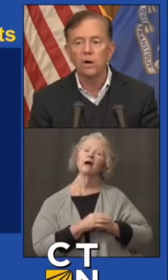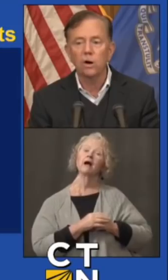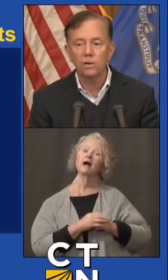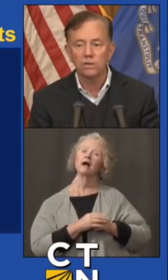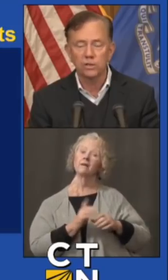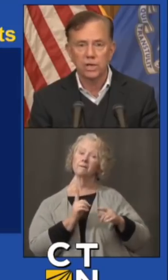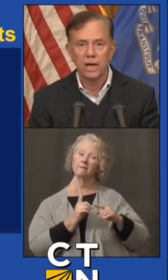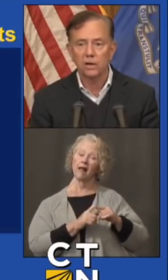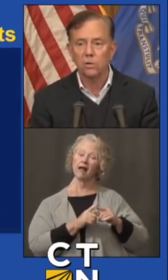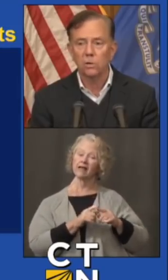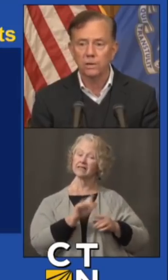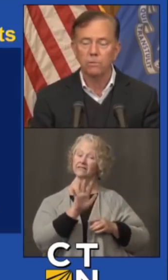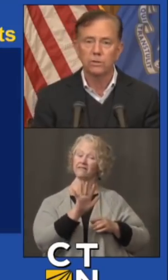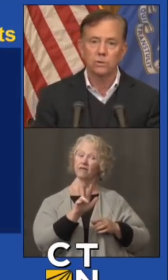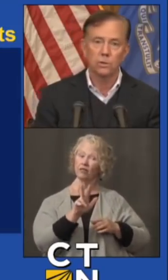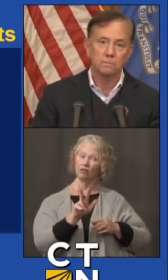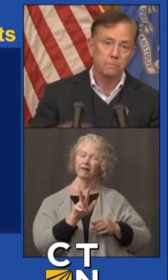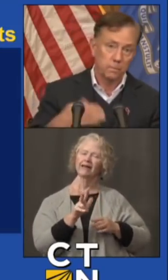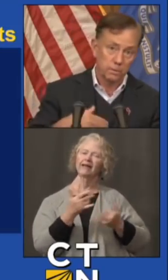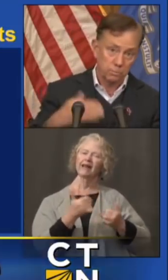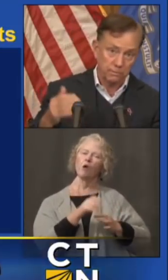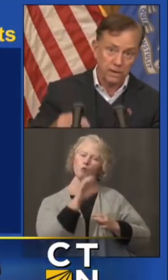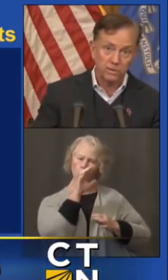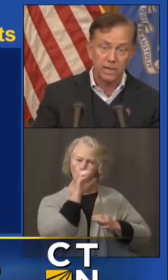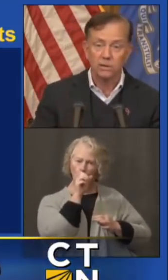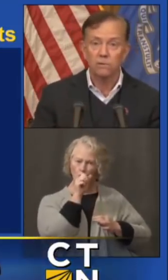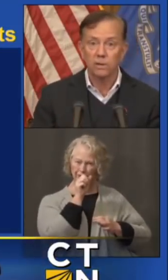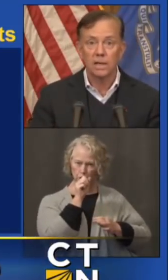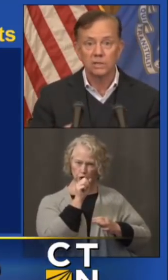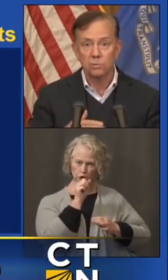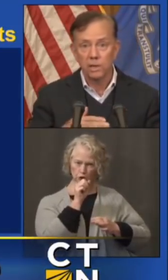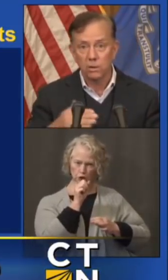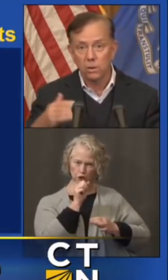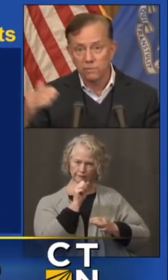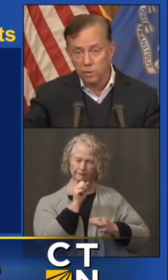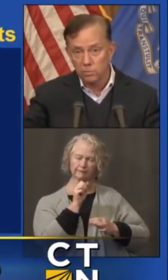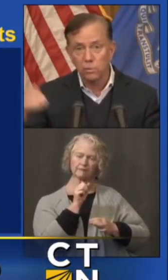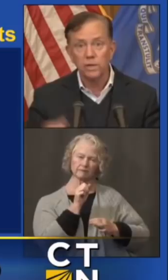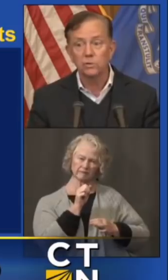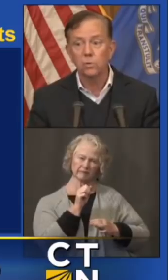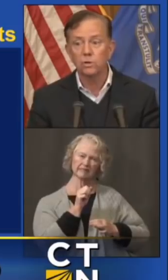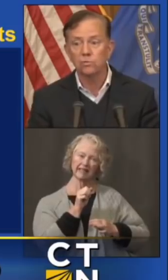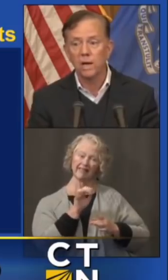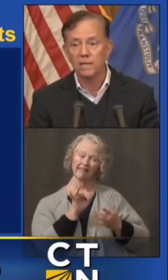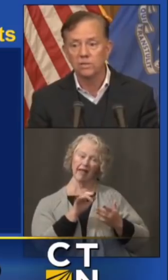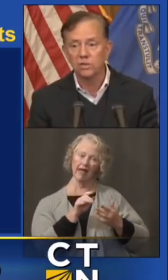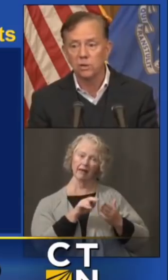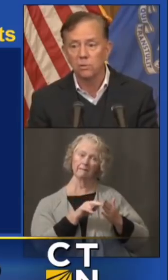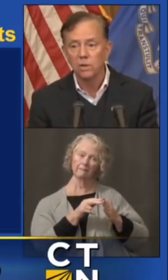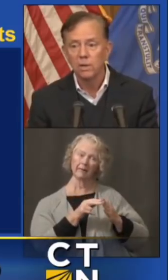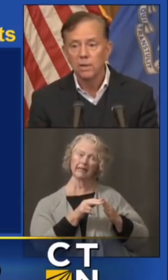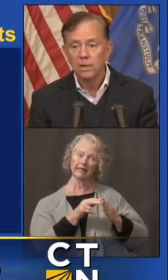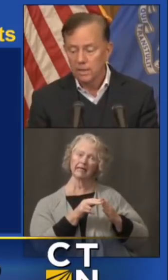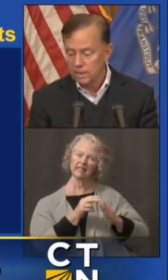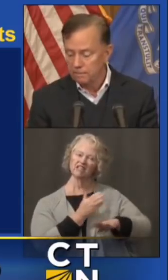in the orange category, which are, as we found out over the last week, often are moving towards red.